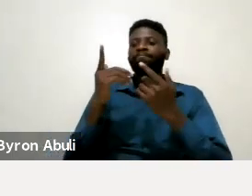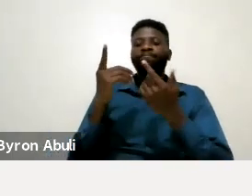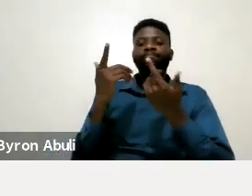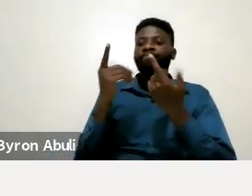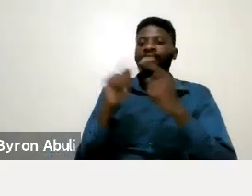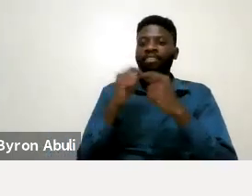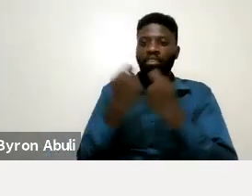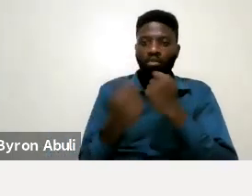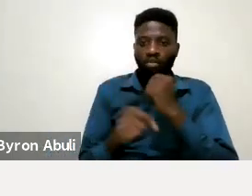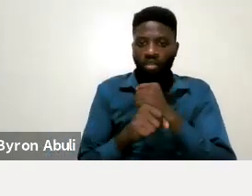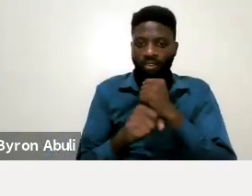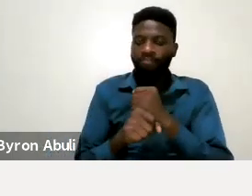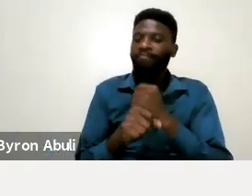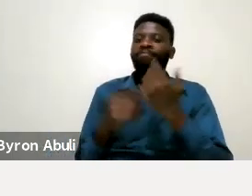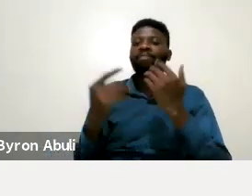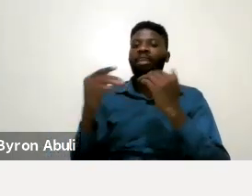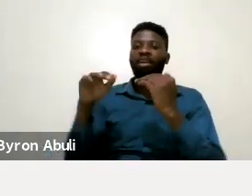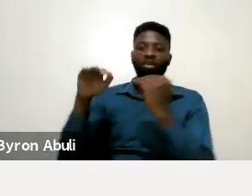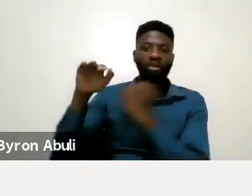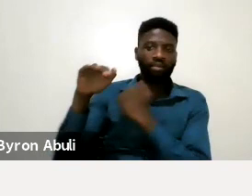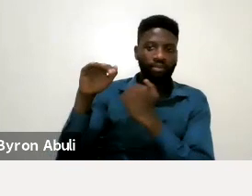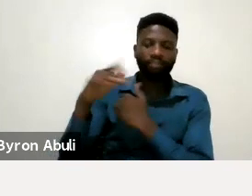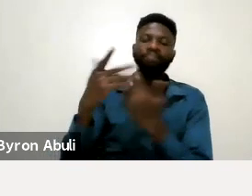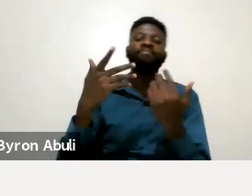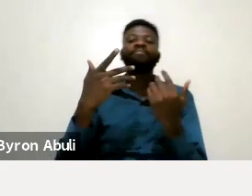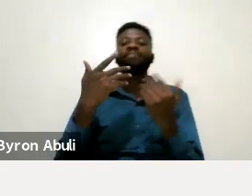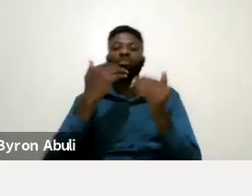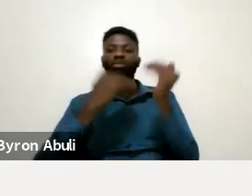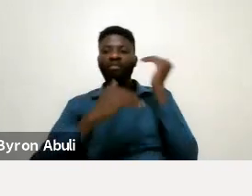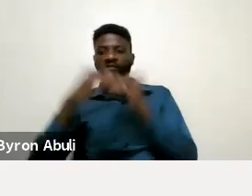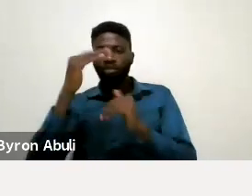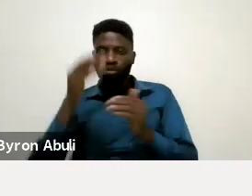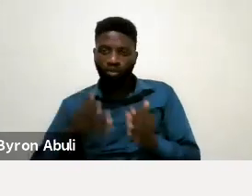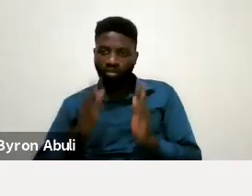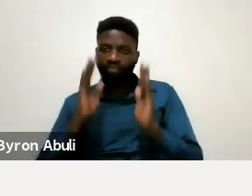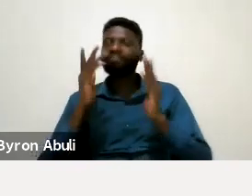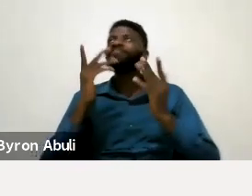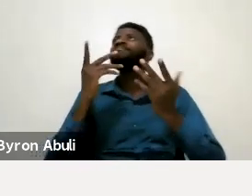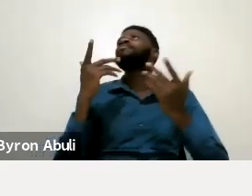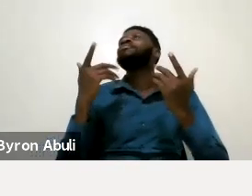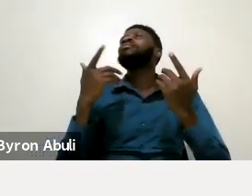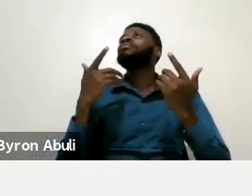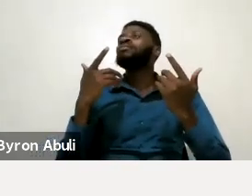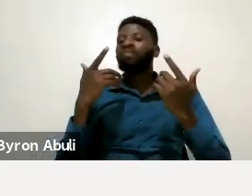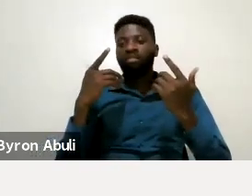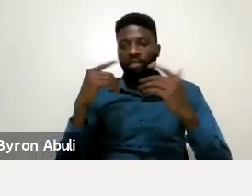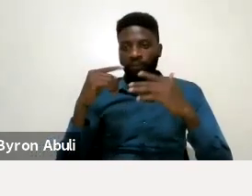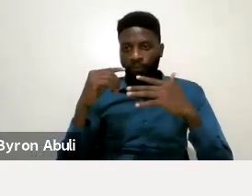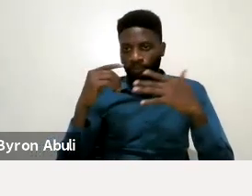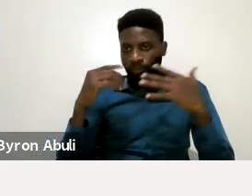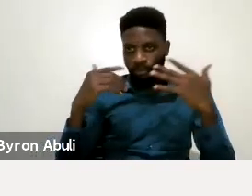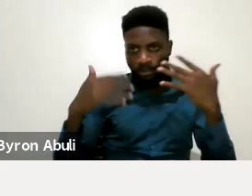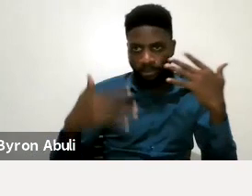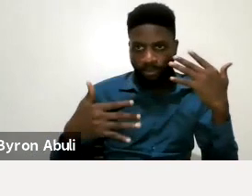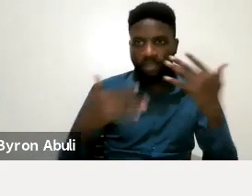accountability. Yes, yes. Professionalism. Professionalism. So those are some of the organizational